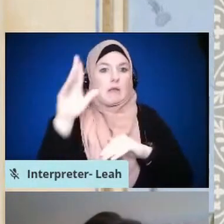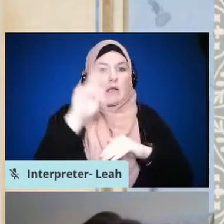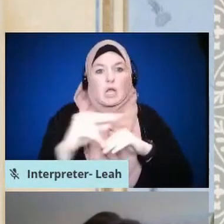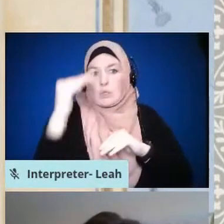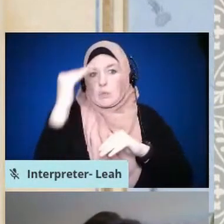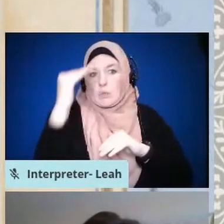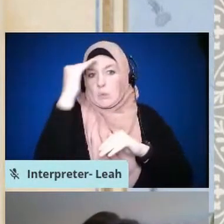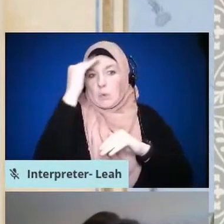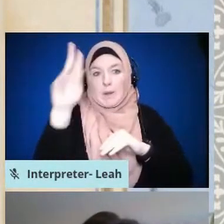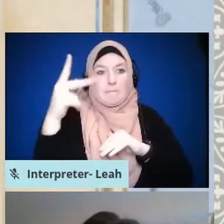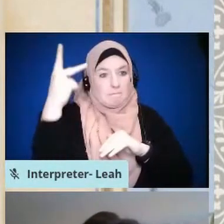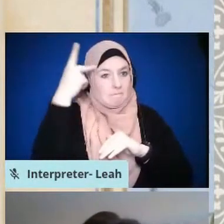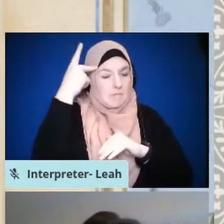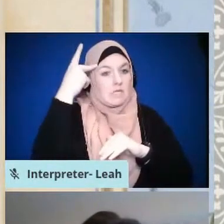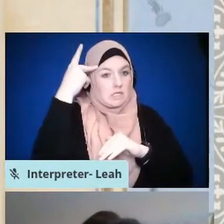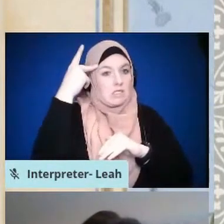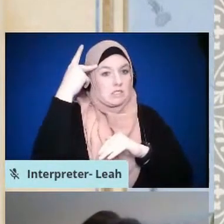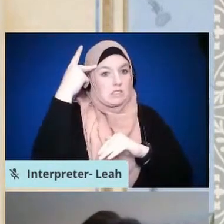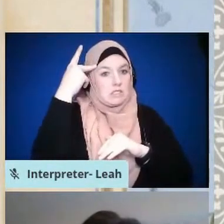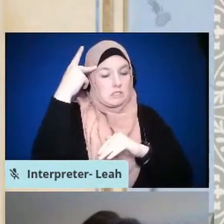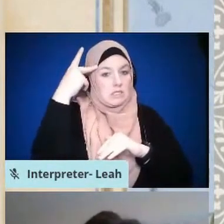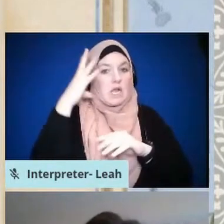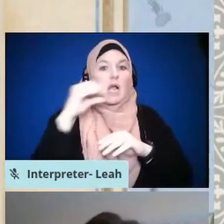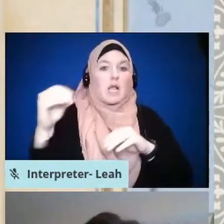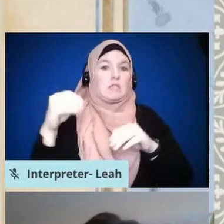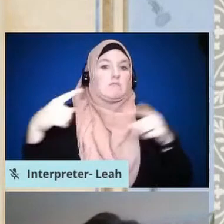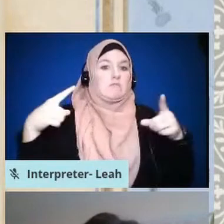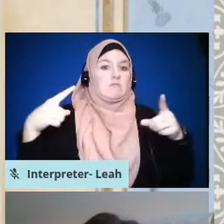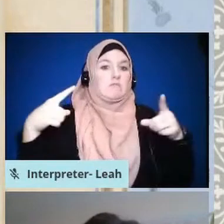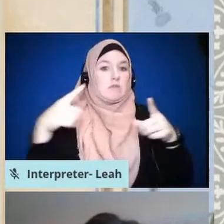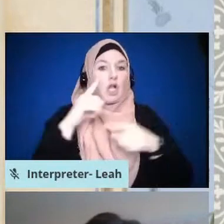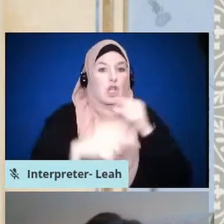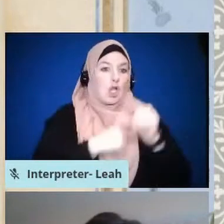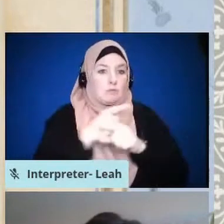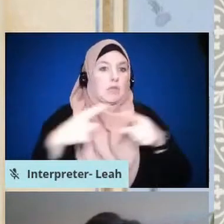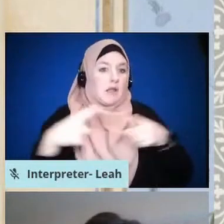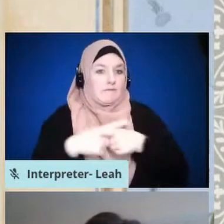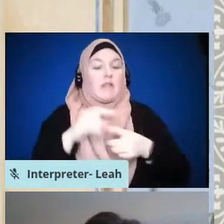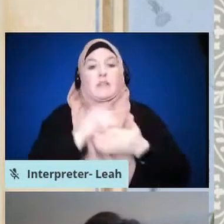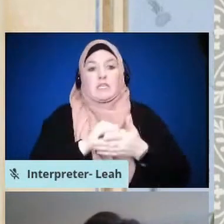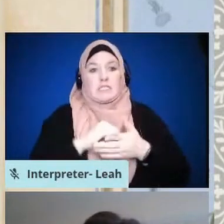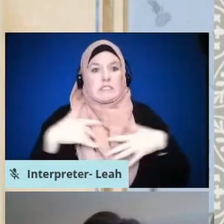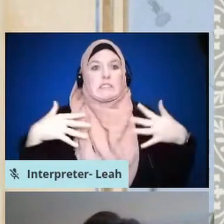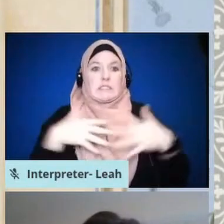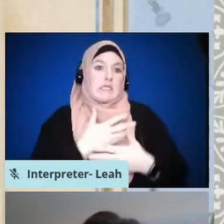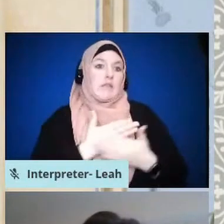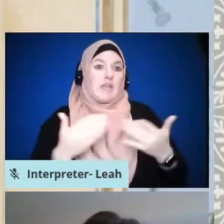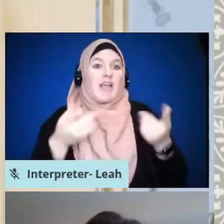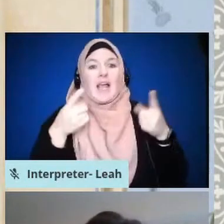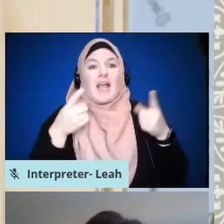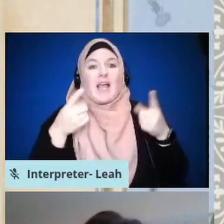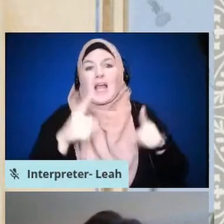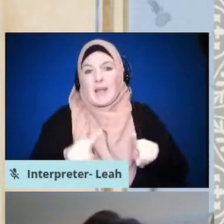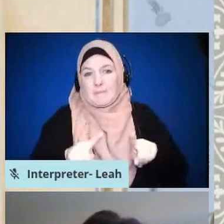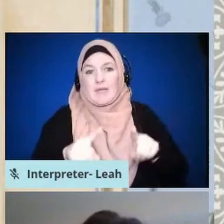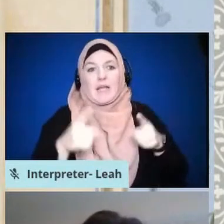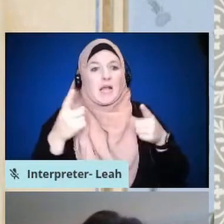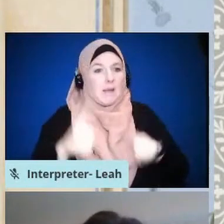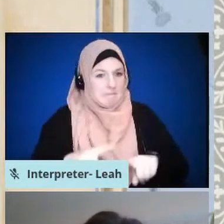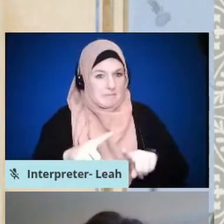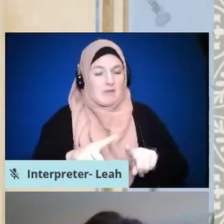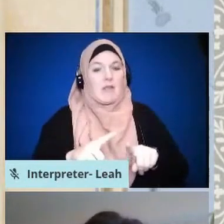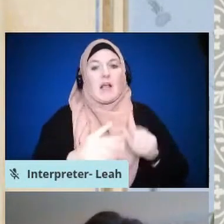and political polarizations and conflict. These disturbing dynamics happened